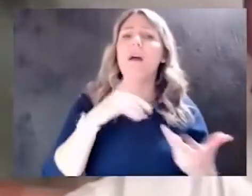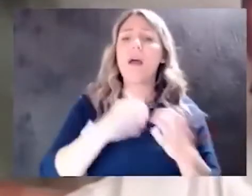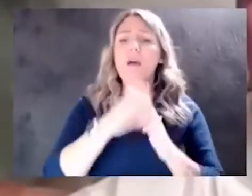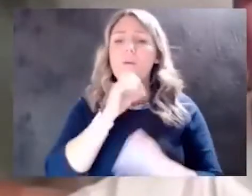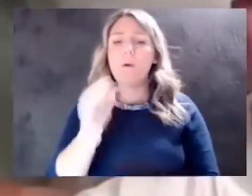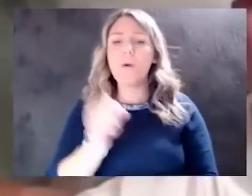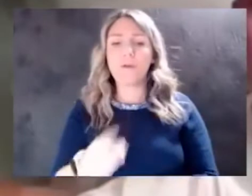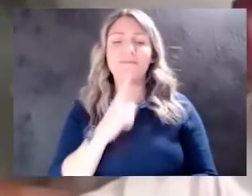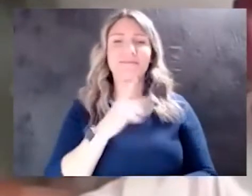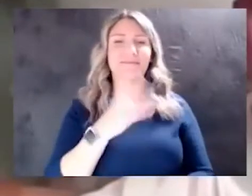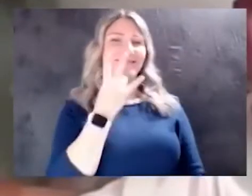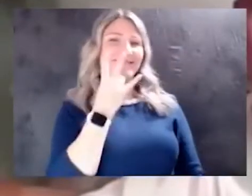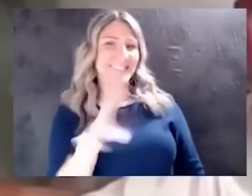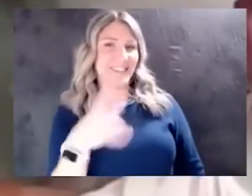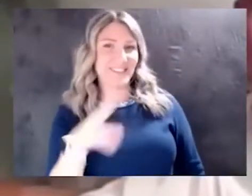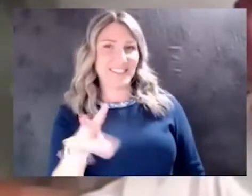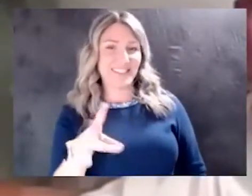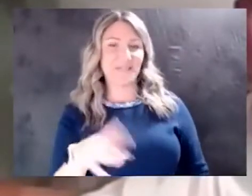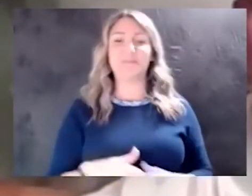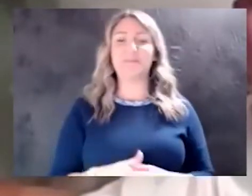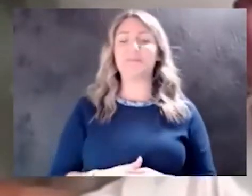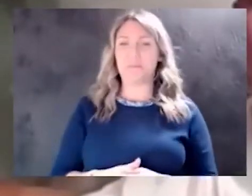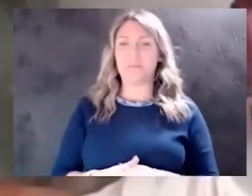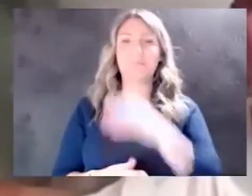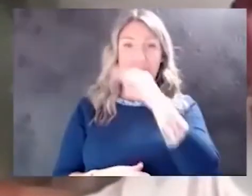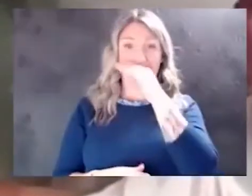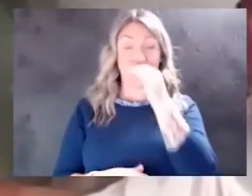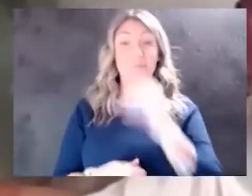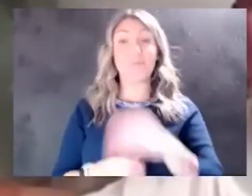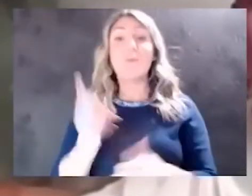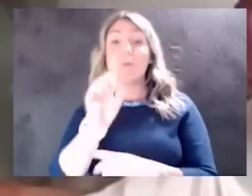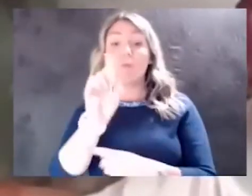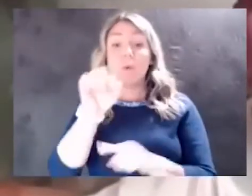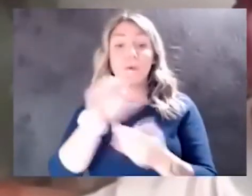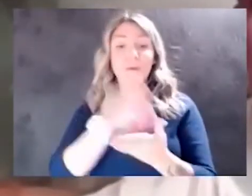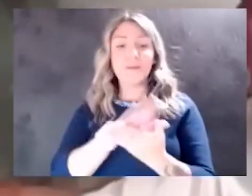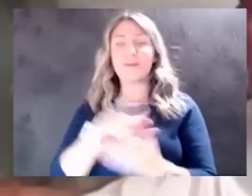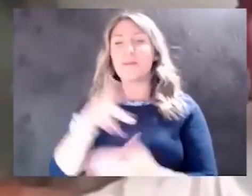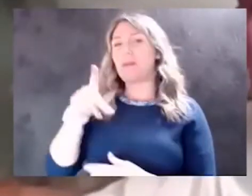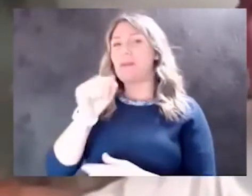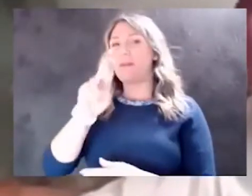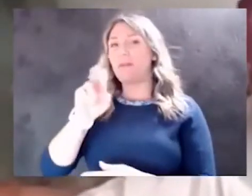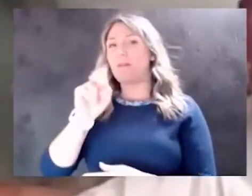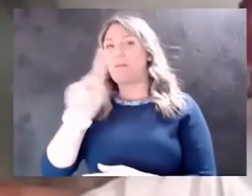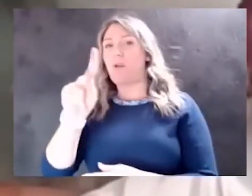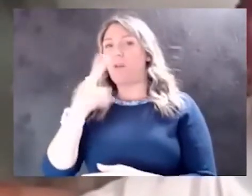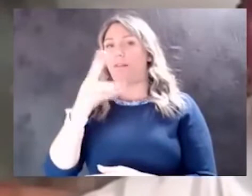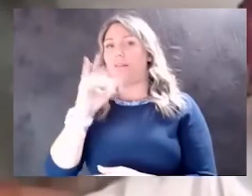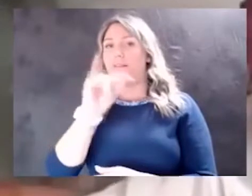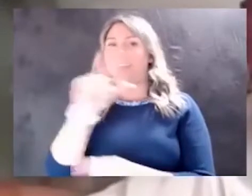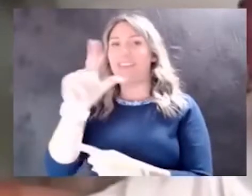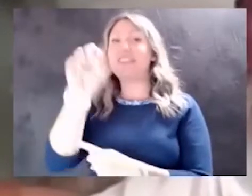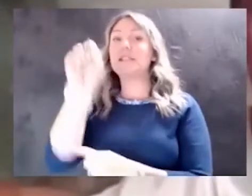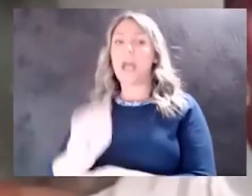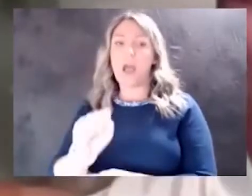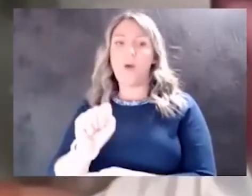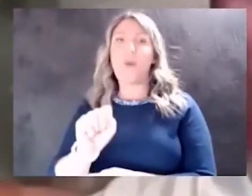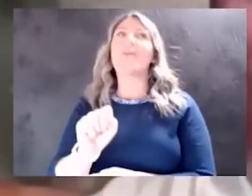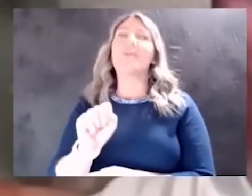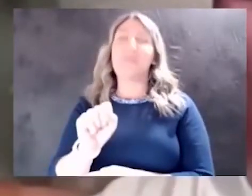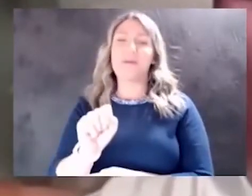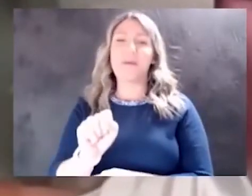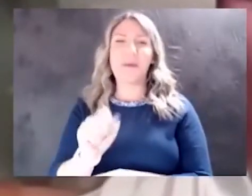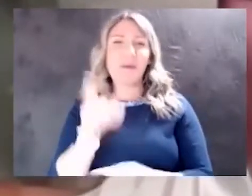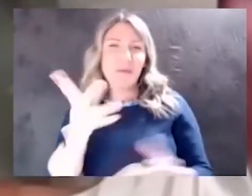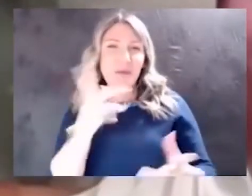I'm 17. 17. Okay. Josiah, where do you go to school? Park Hill South. South. What do you think about Park Hill